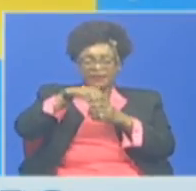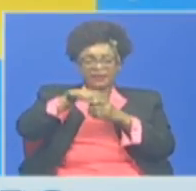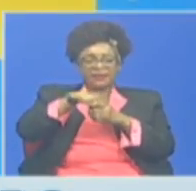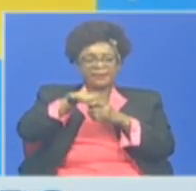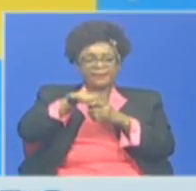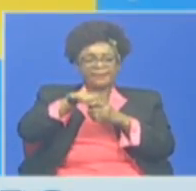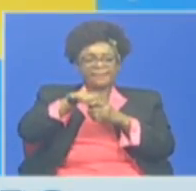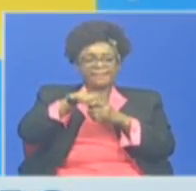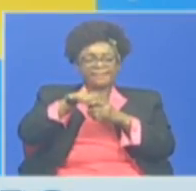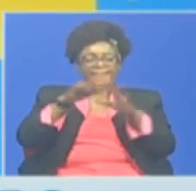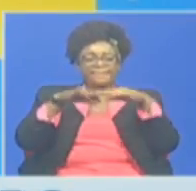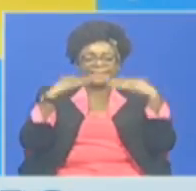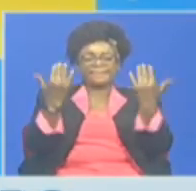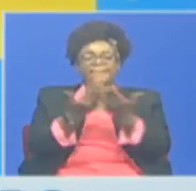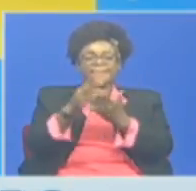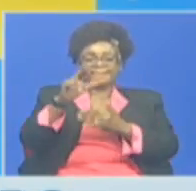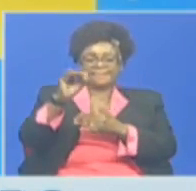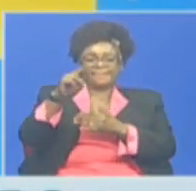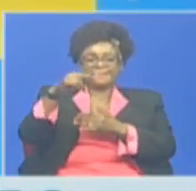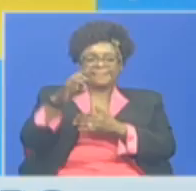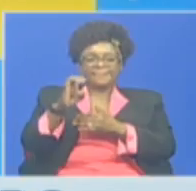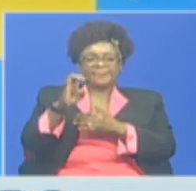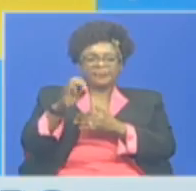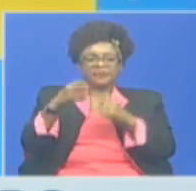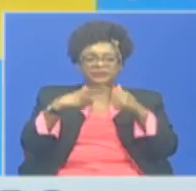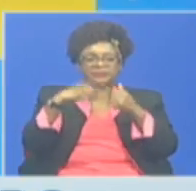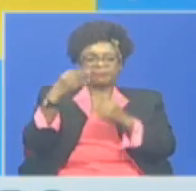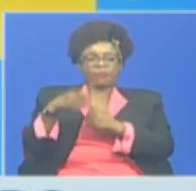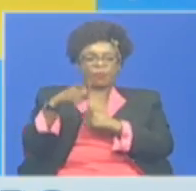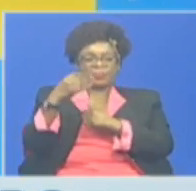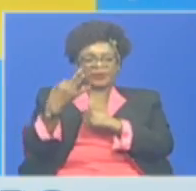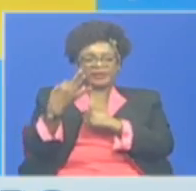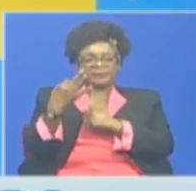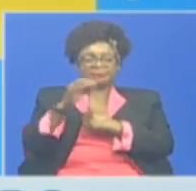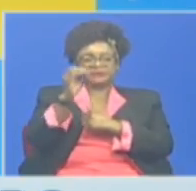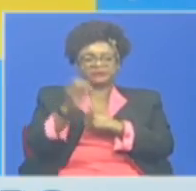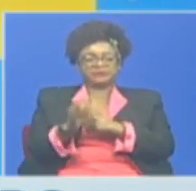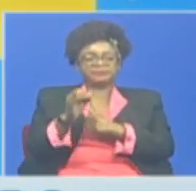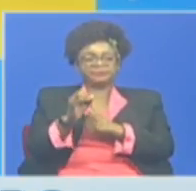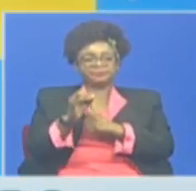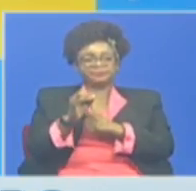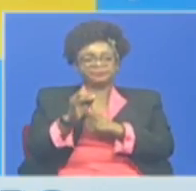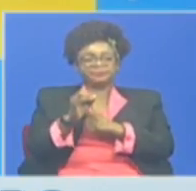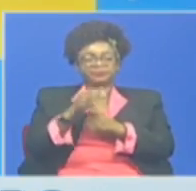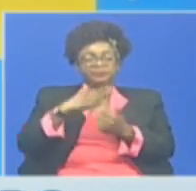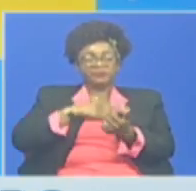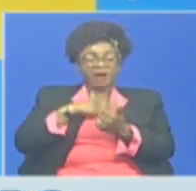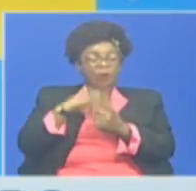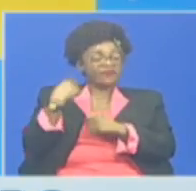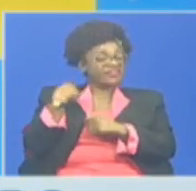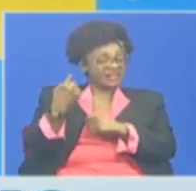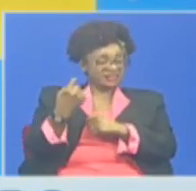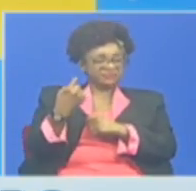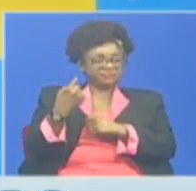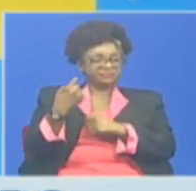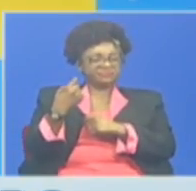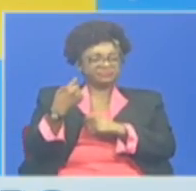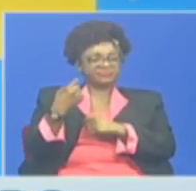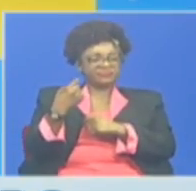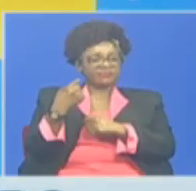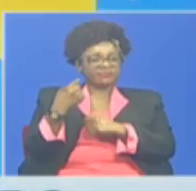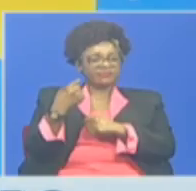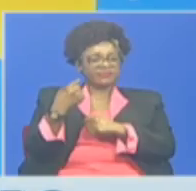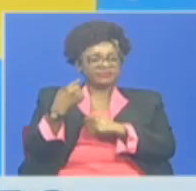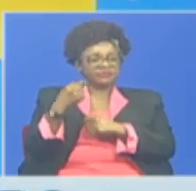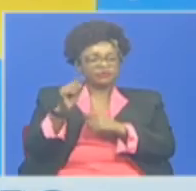the global range of 6.3%. Our figures should therefore not delude